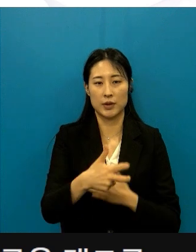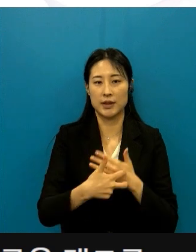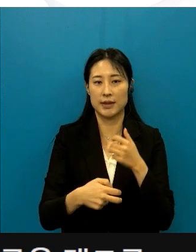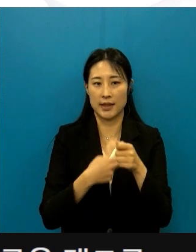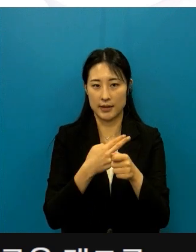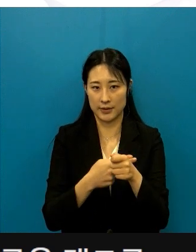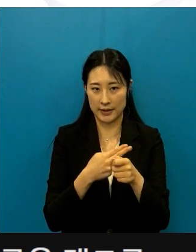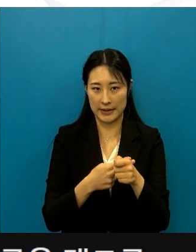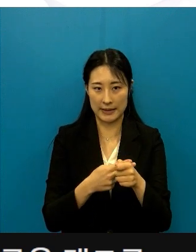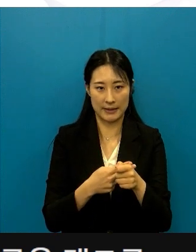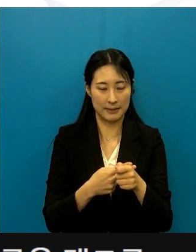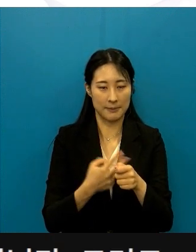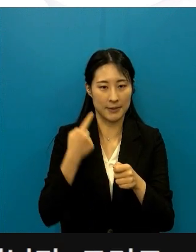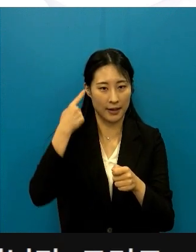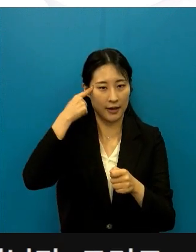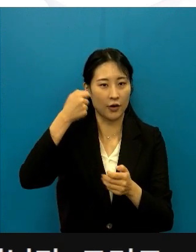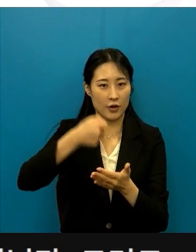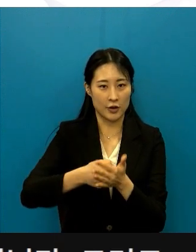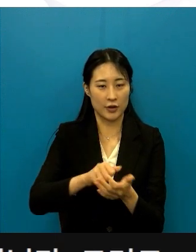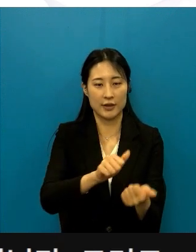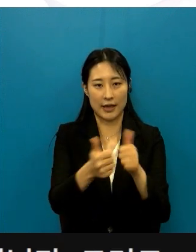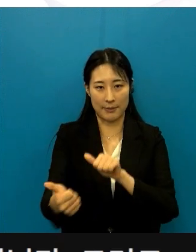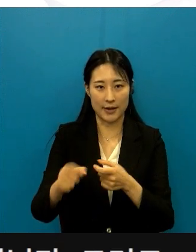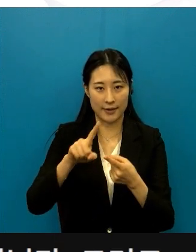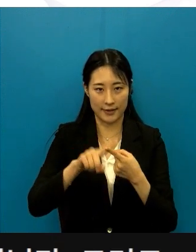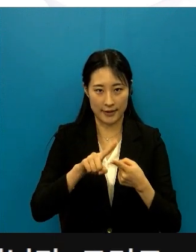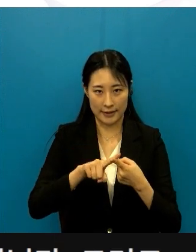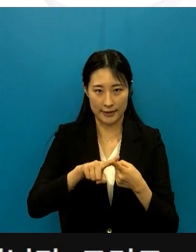for dying in our country. However,